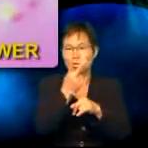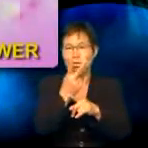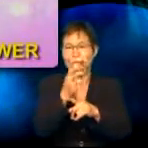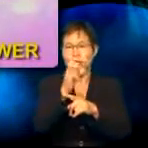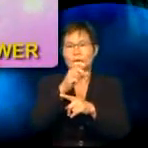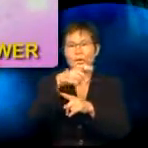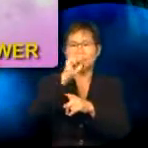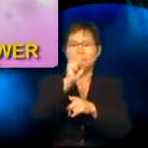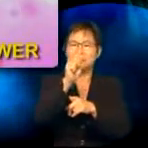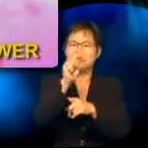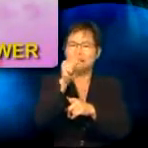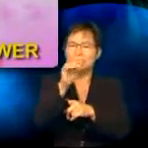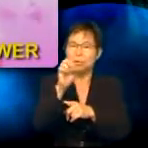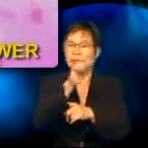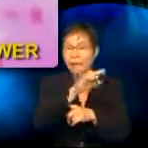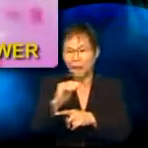the pistil.